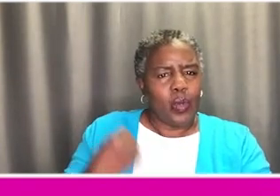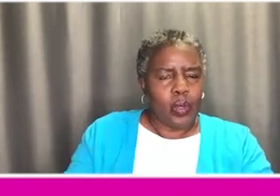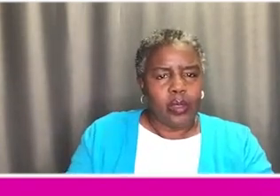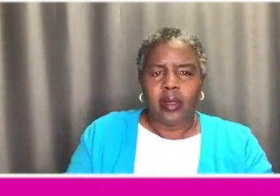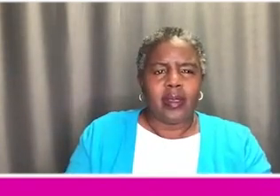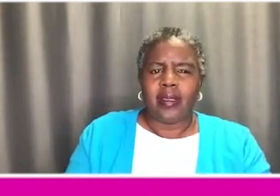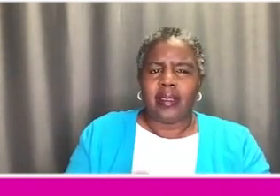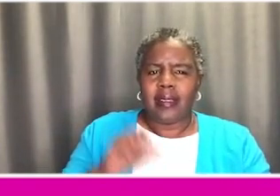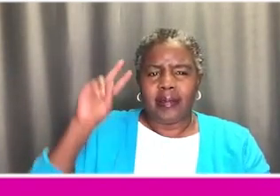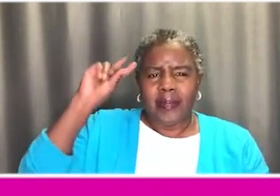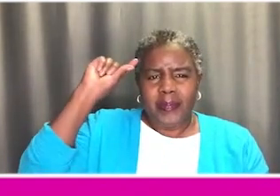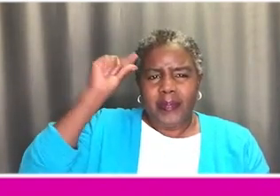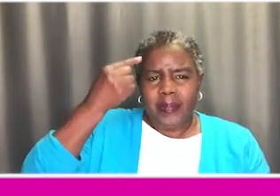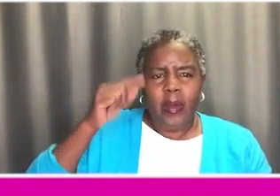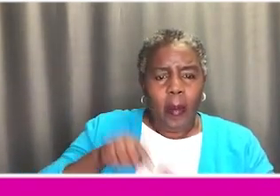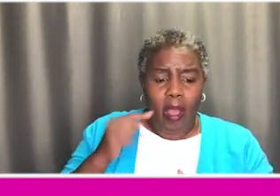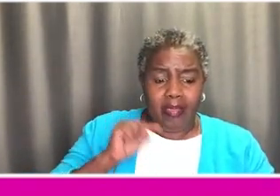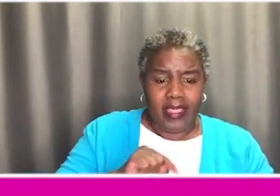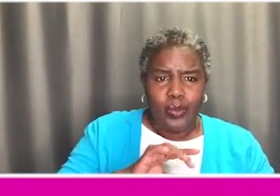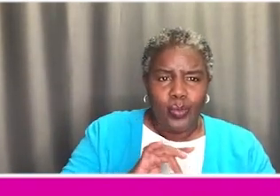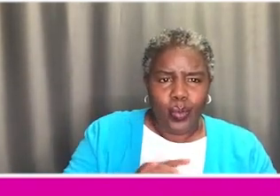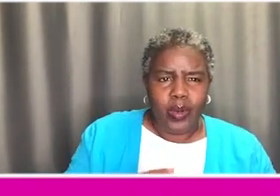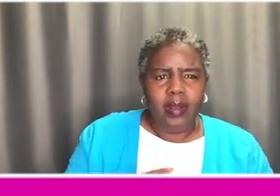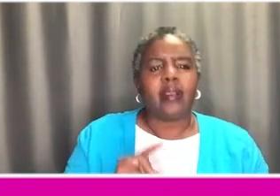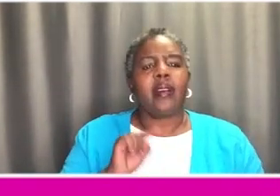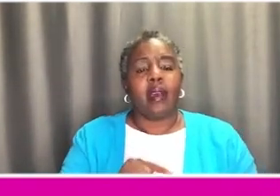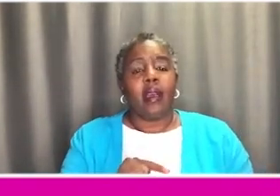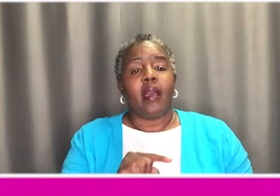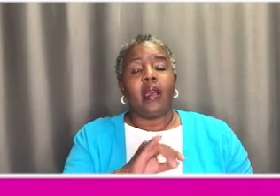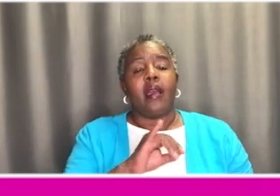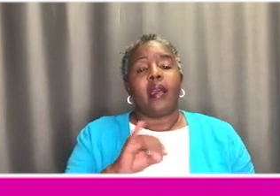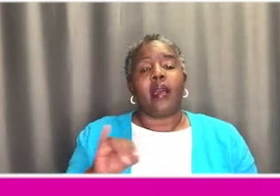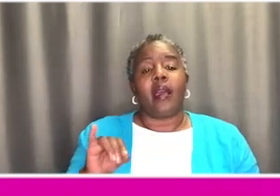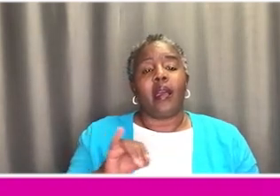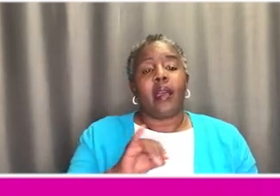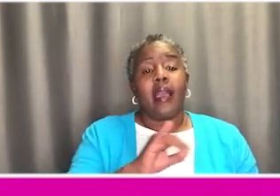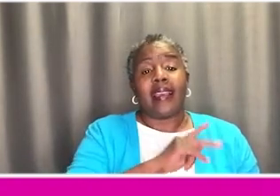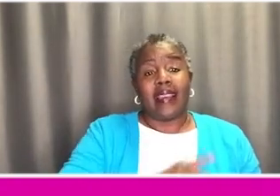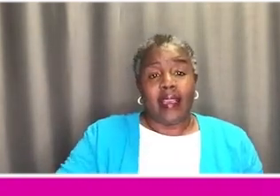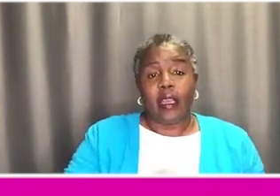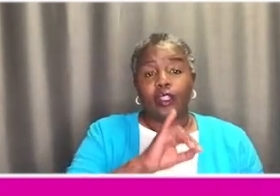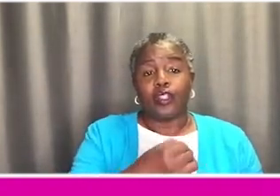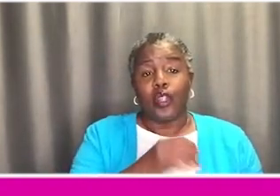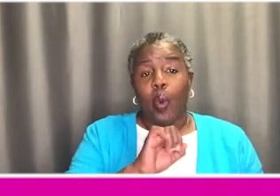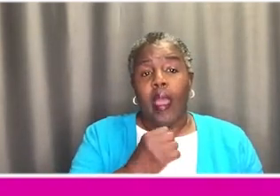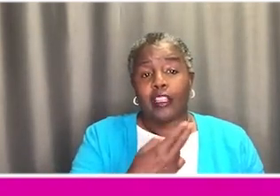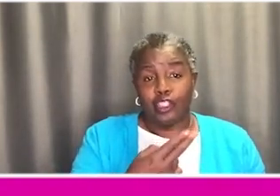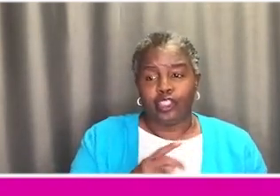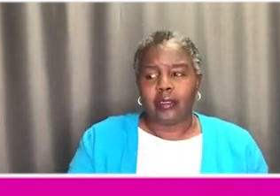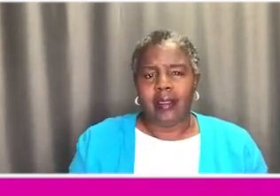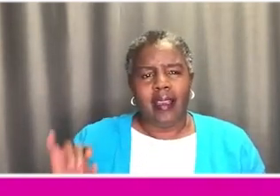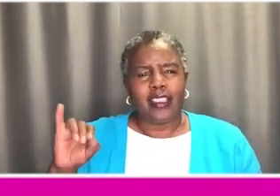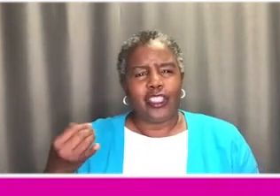Don't get it twisted about the story of Jehoiada, the priest, and King Joash. When King